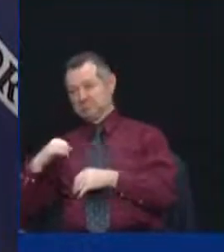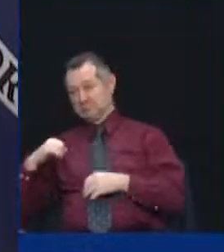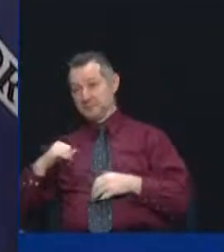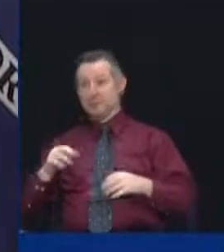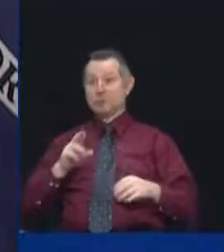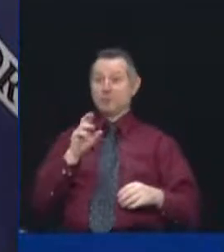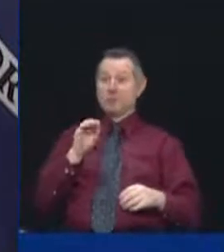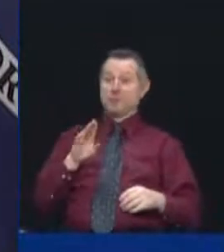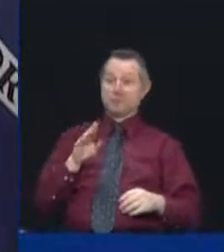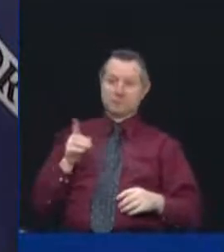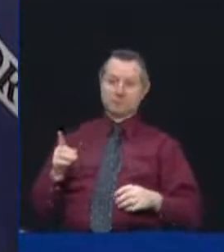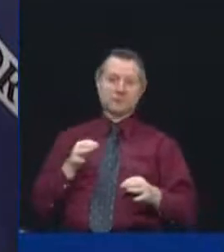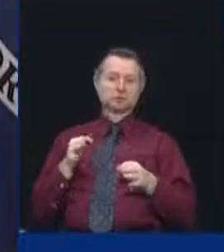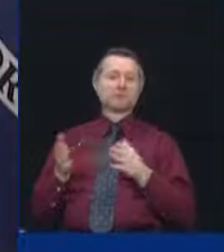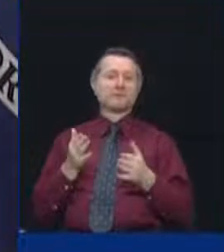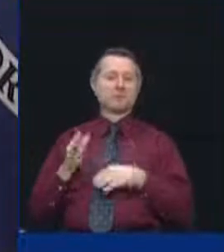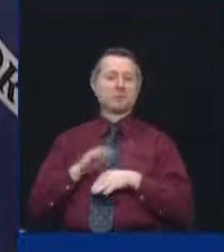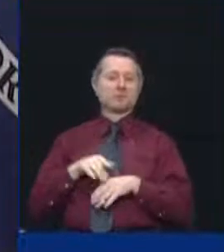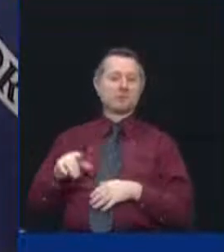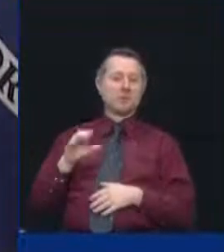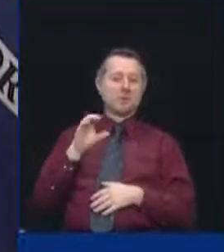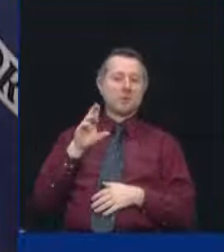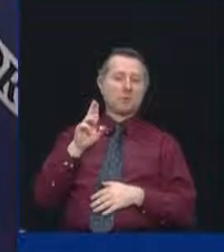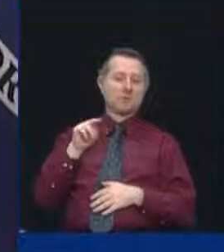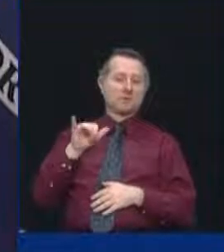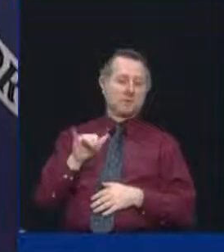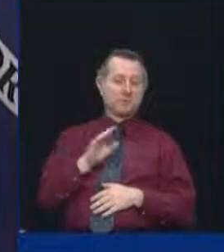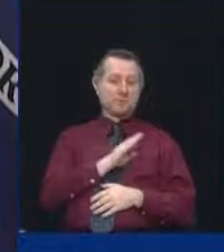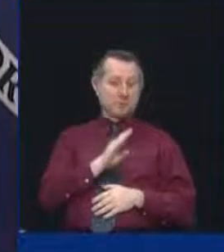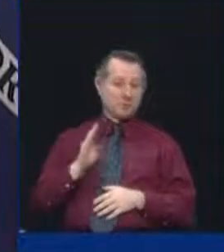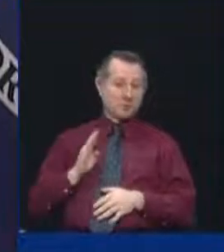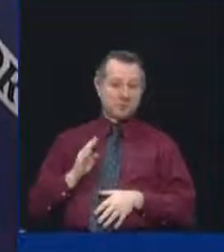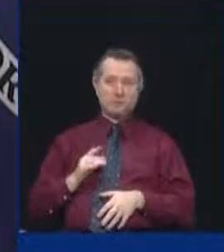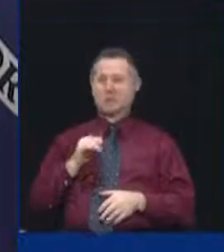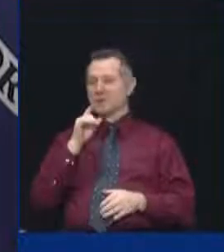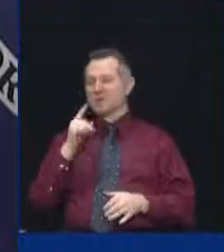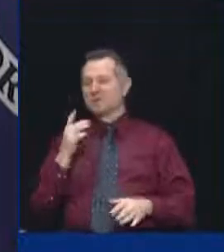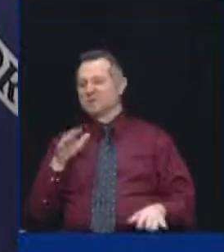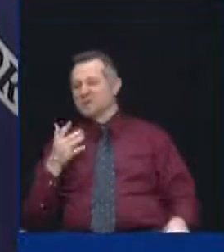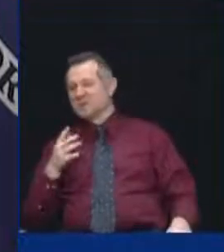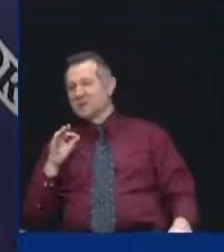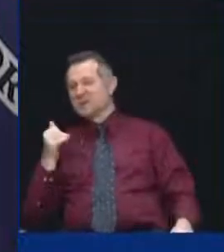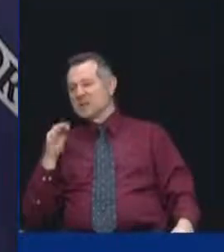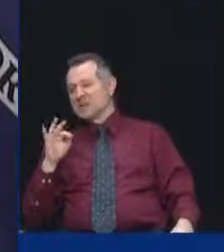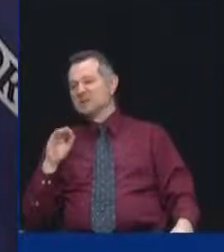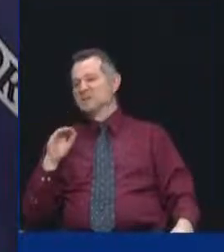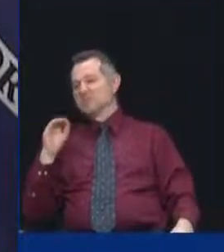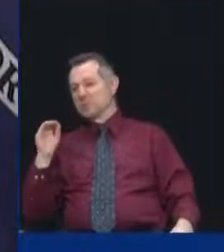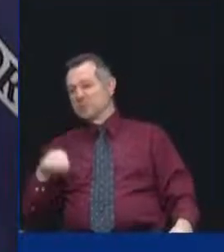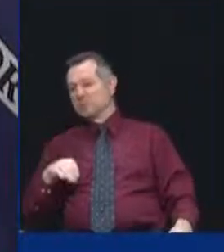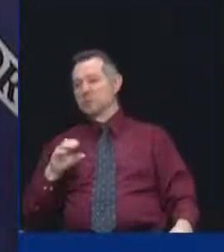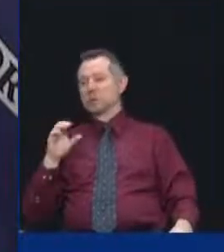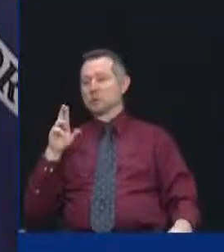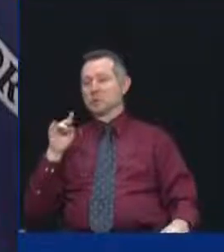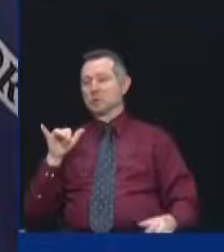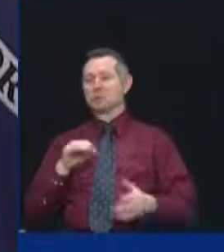board. Something like only 19% of the CUNY students have gotten a